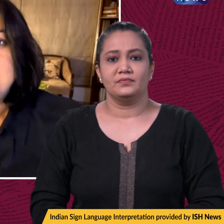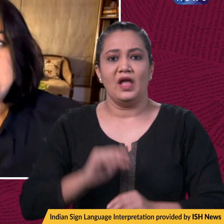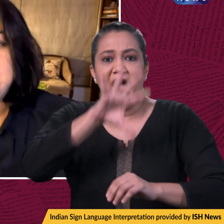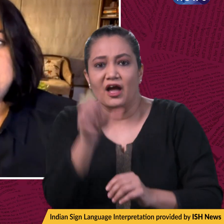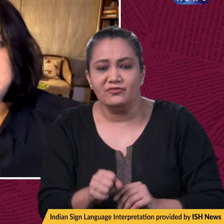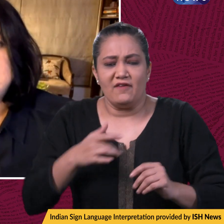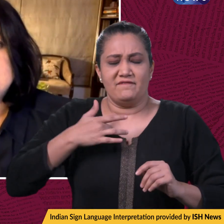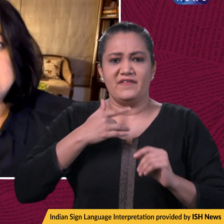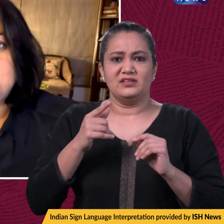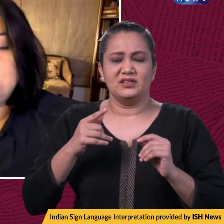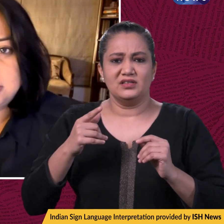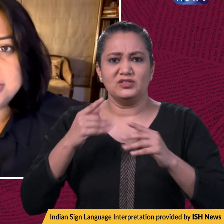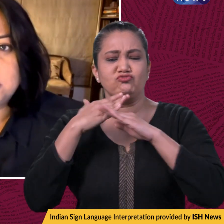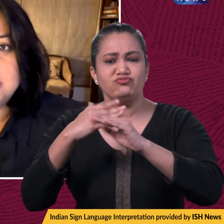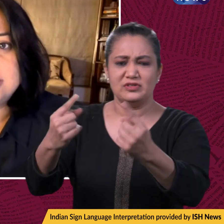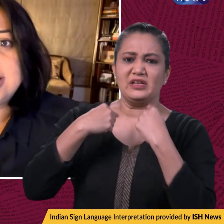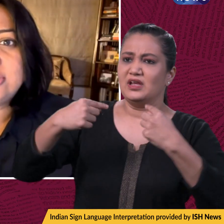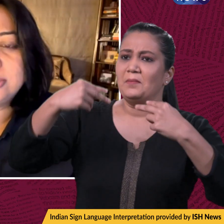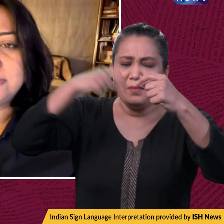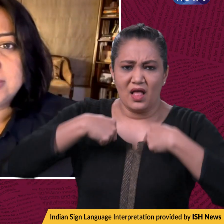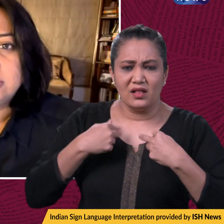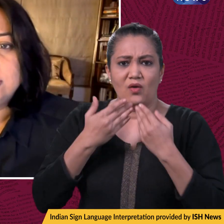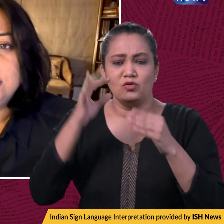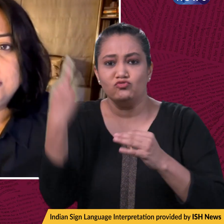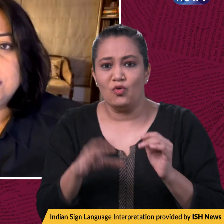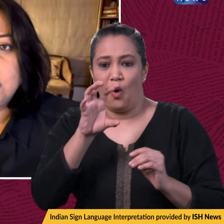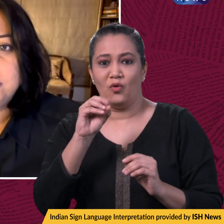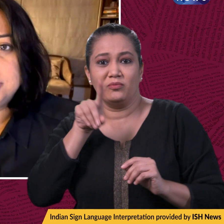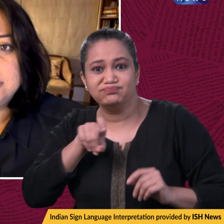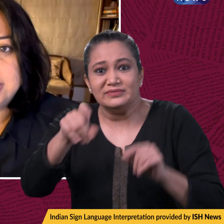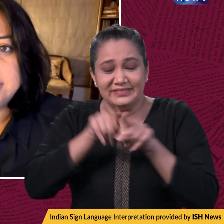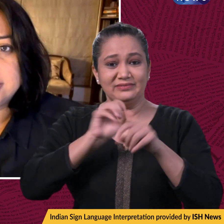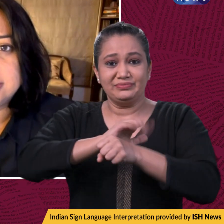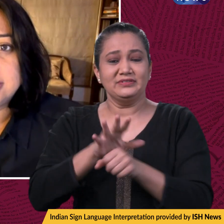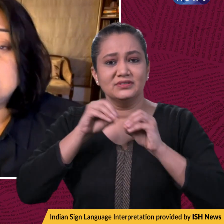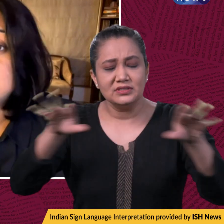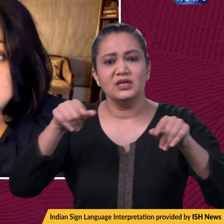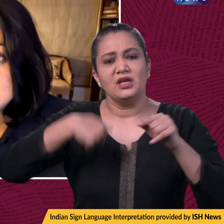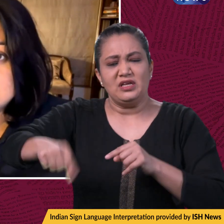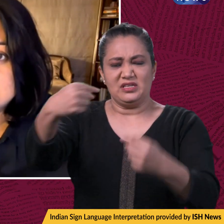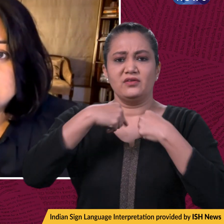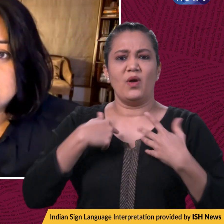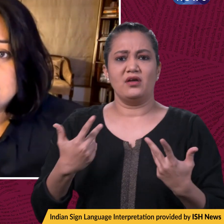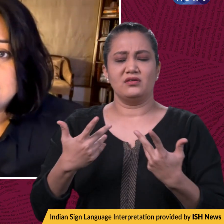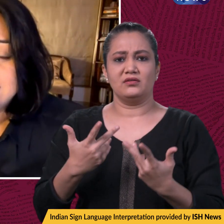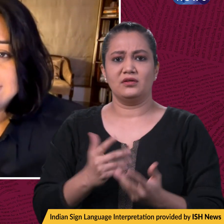why Africa feels that its treatment and the world's reaction to the new COVID variant is